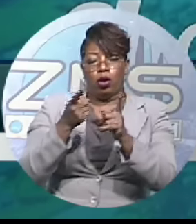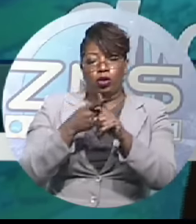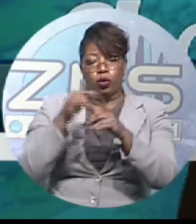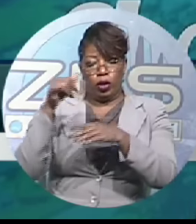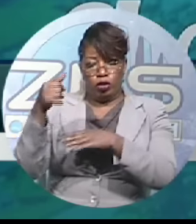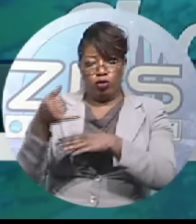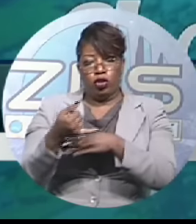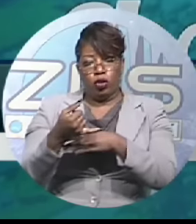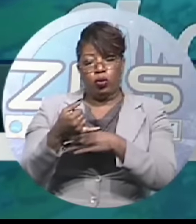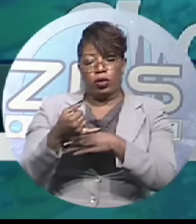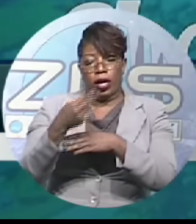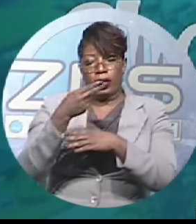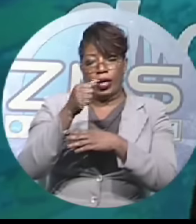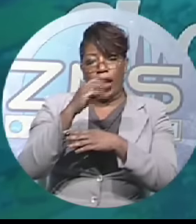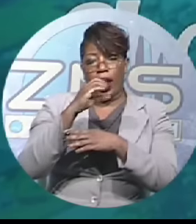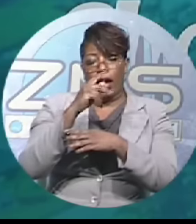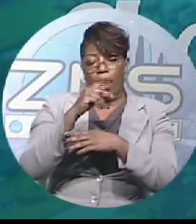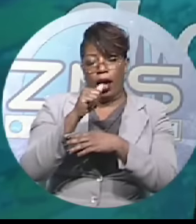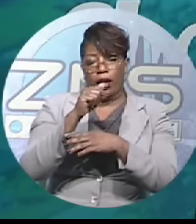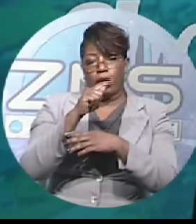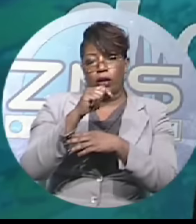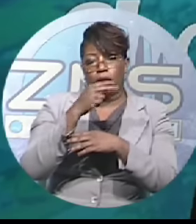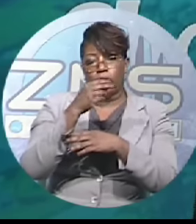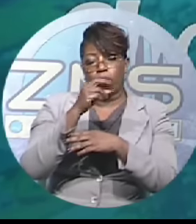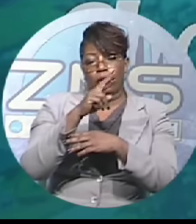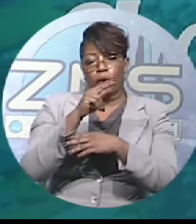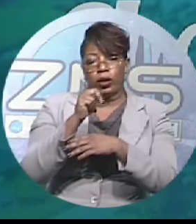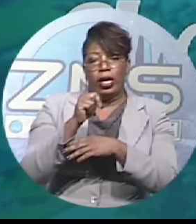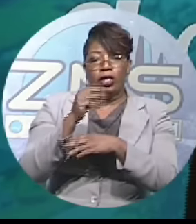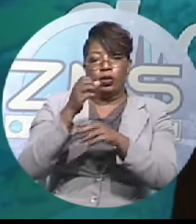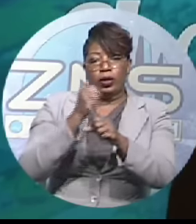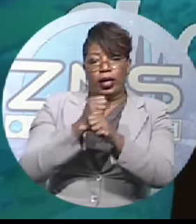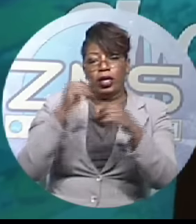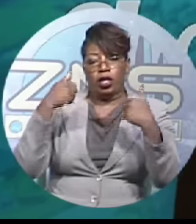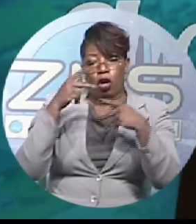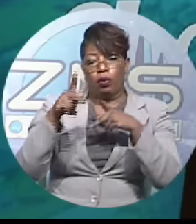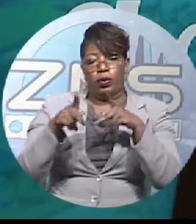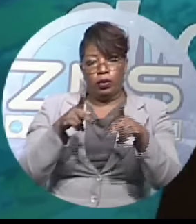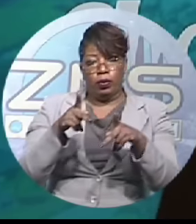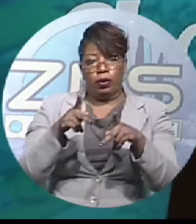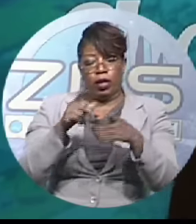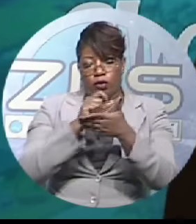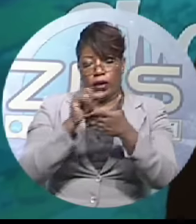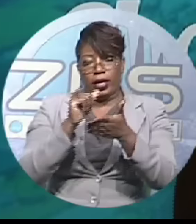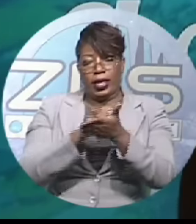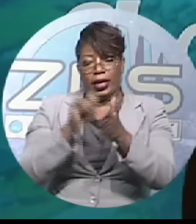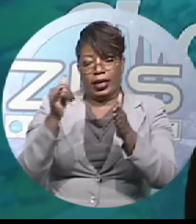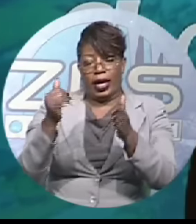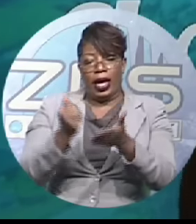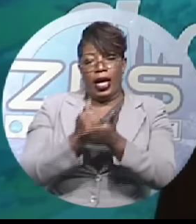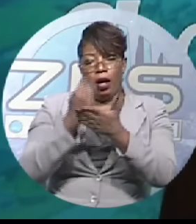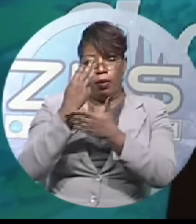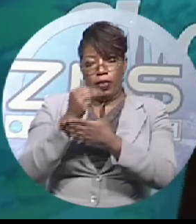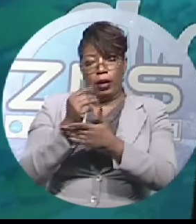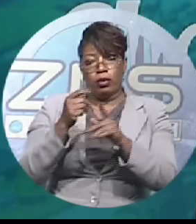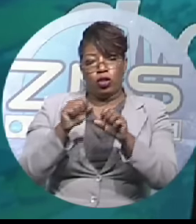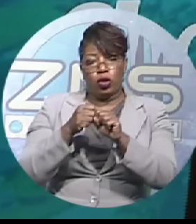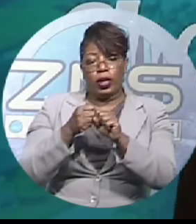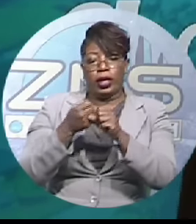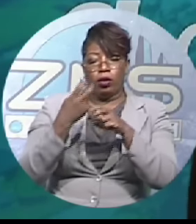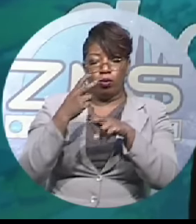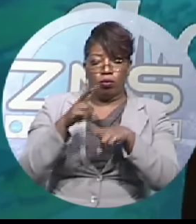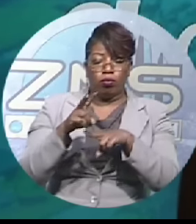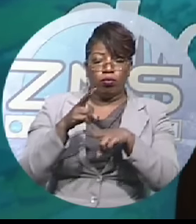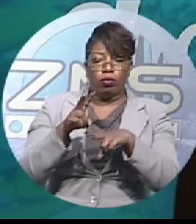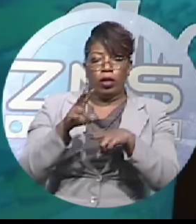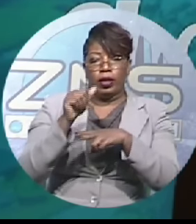introduce the hackathon, coding, and to get our young people into the writing of apps and then to help them along the way so that they could monetize